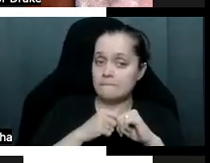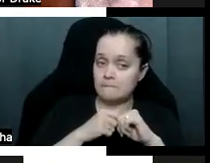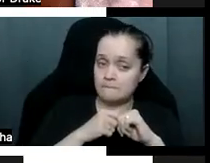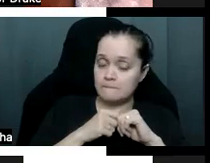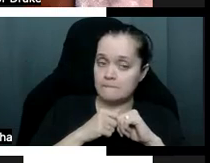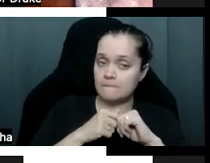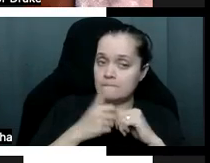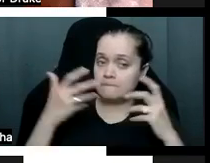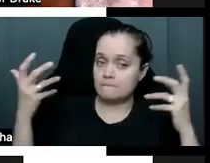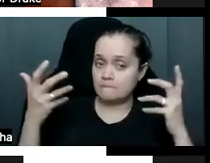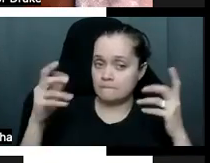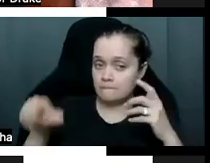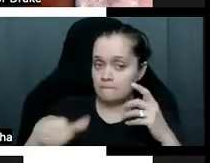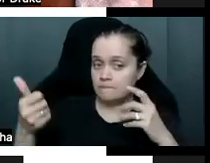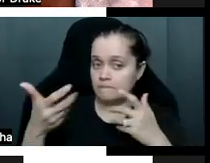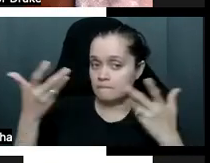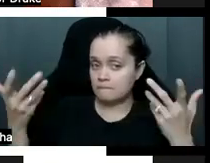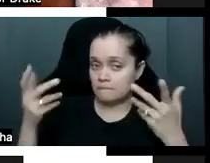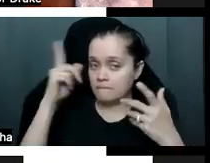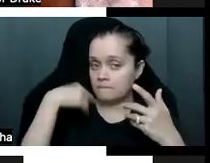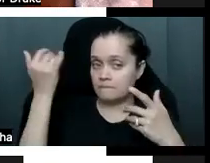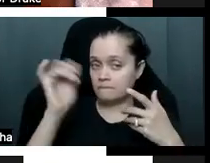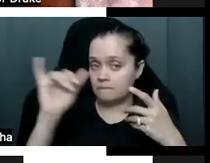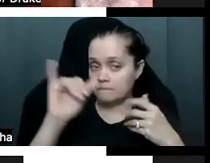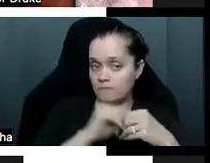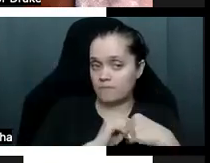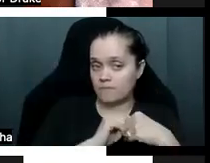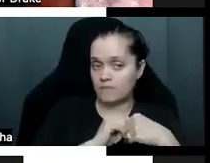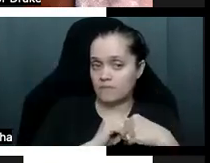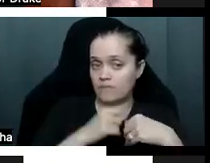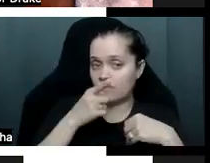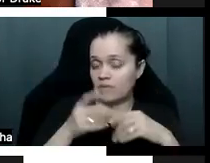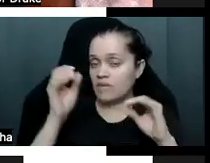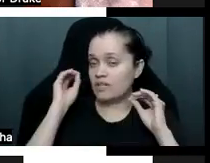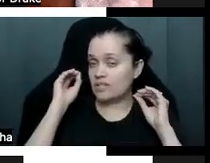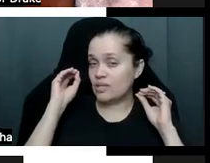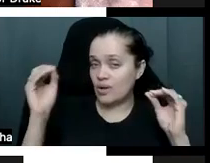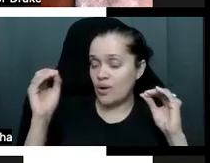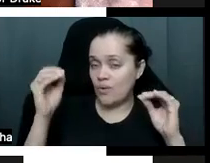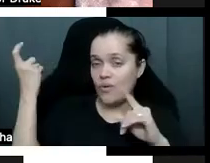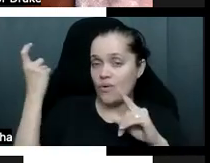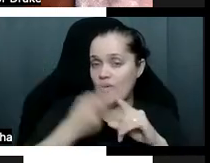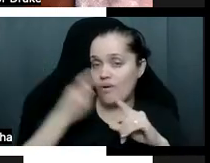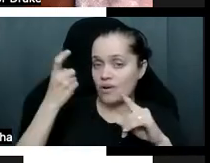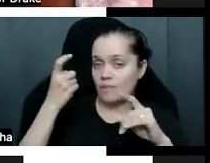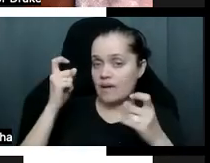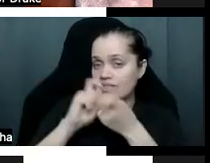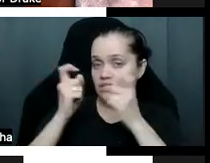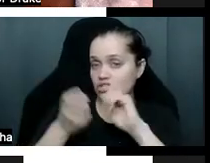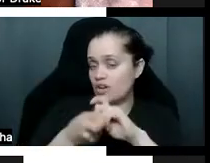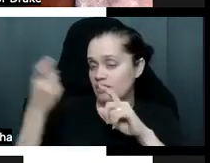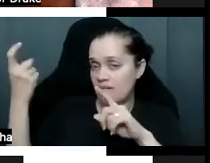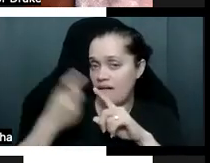But what is that something else going to be? There is no automatic change,